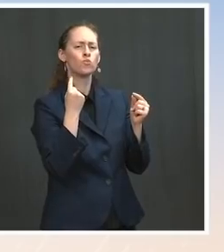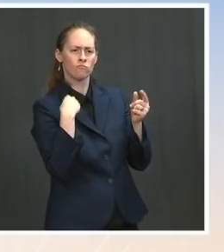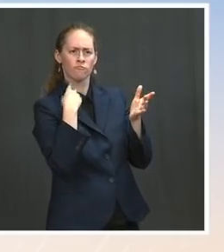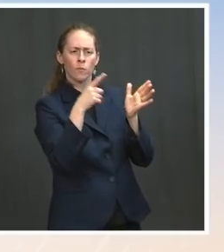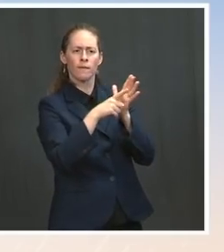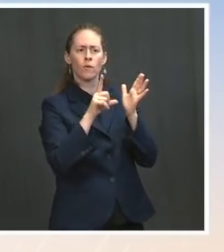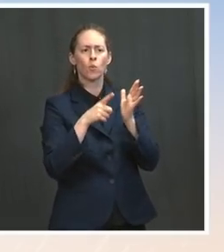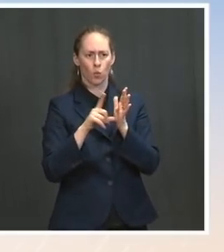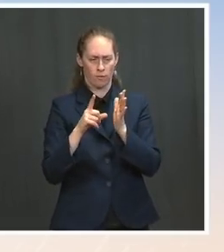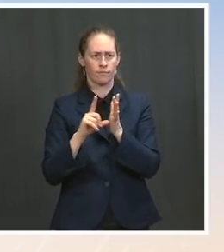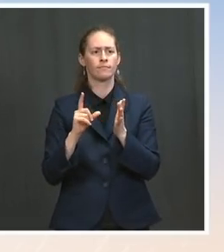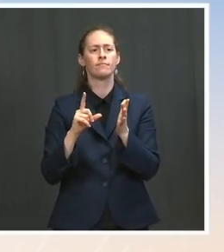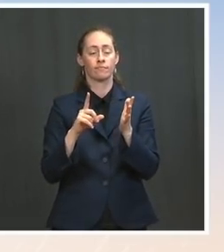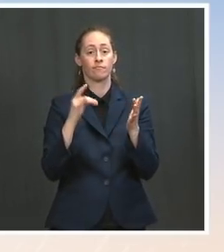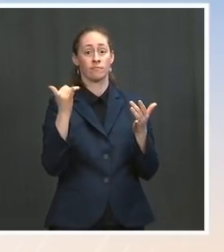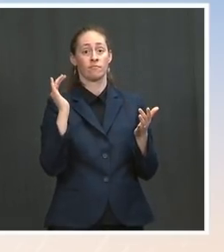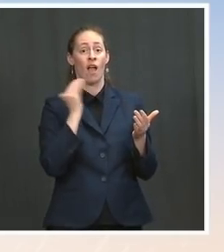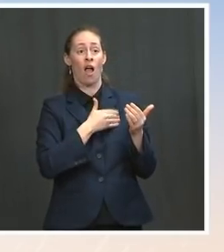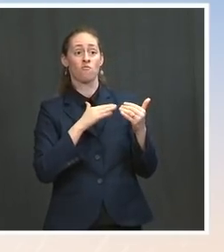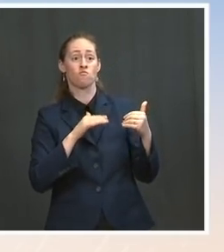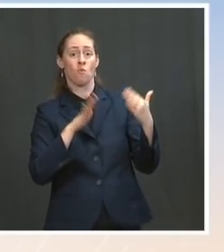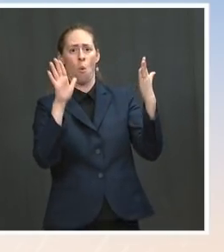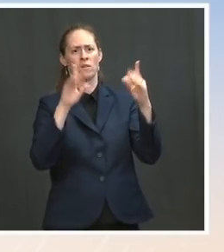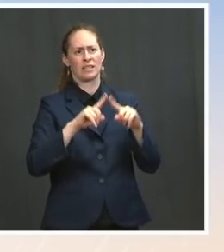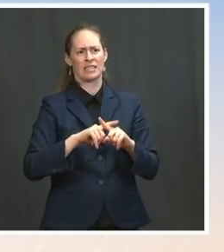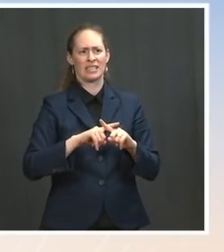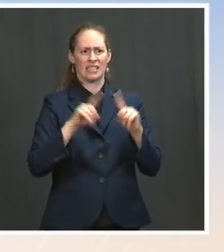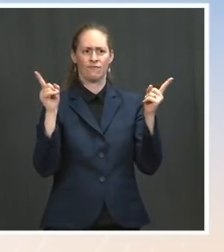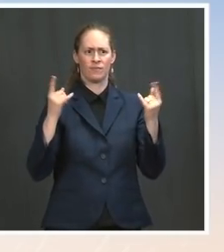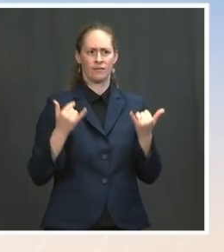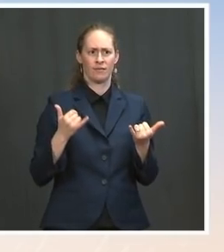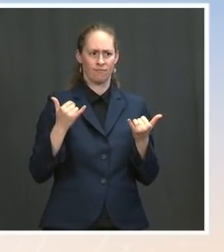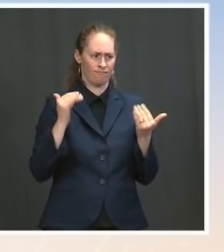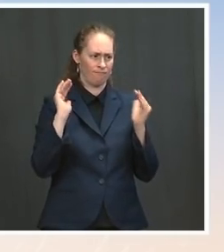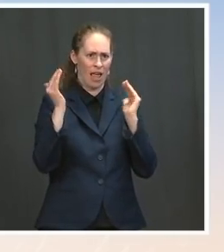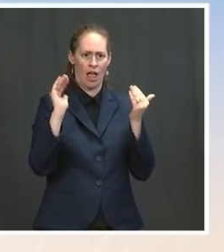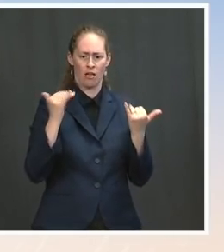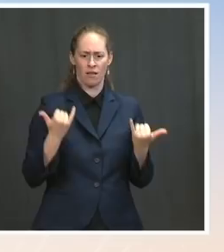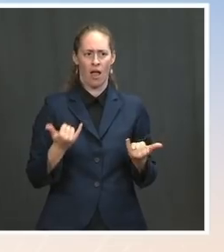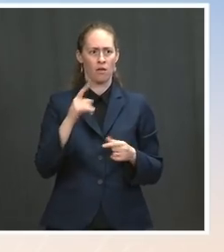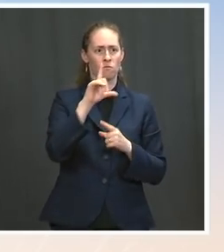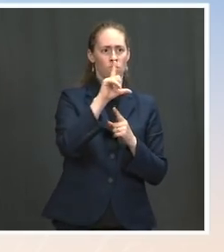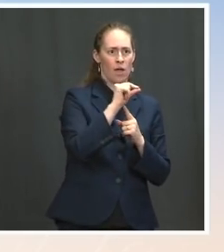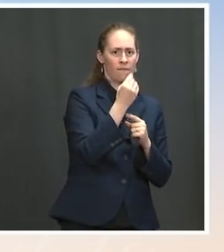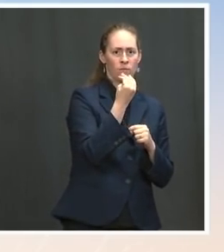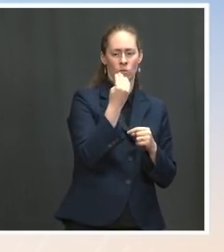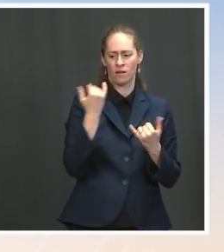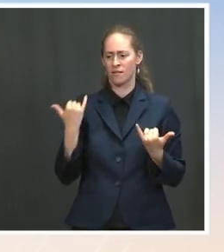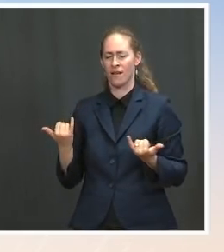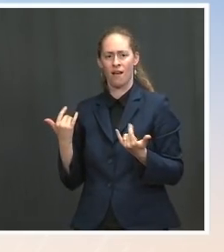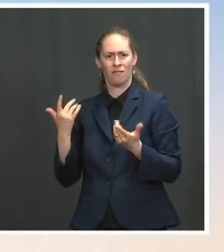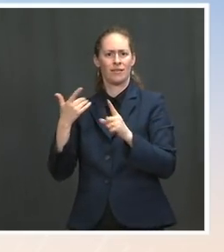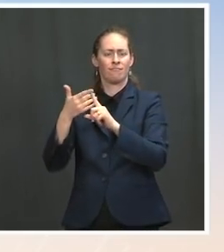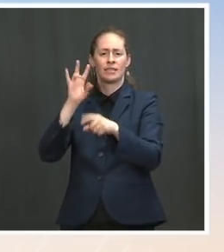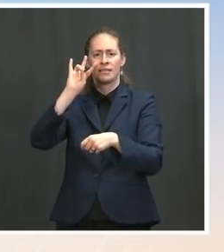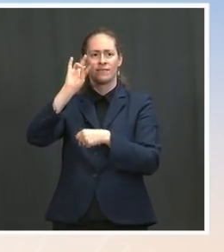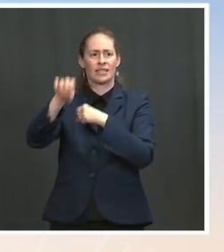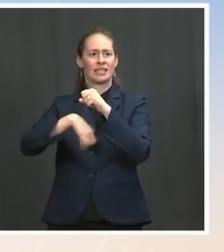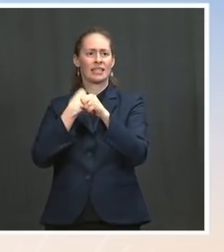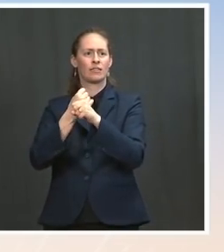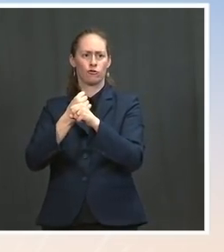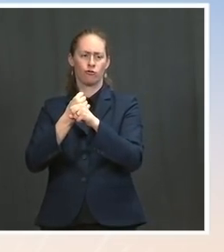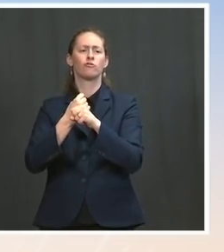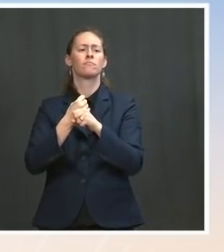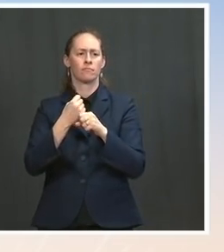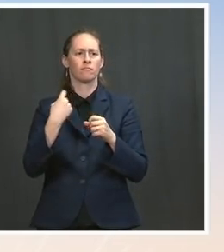So that is a lot that has happened since over the last 7 years. And we will continue to work with our European allies and partners to